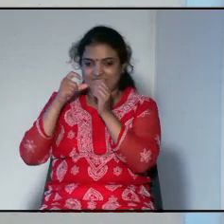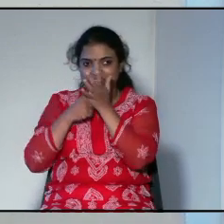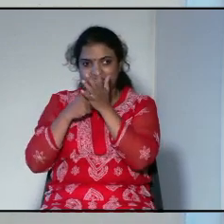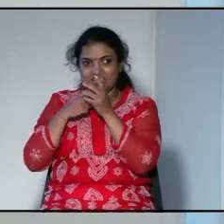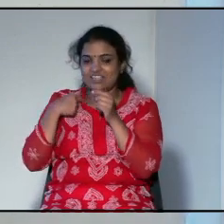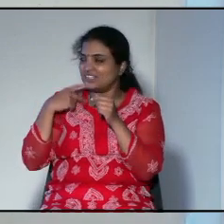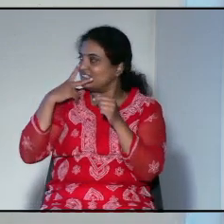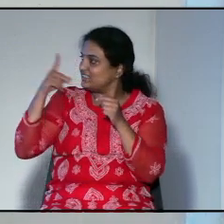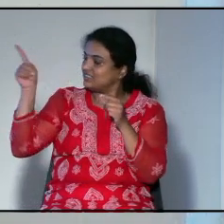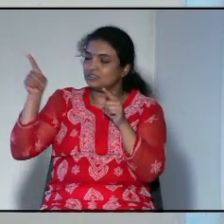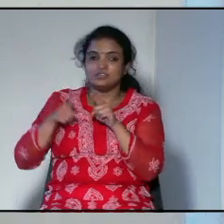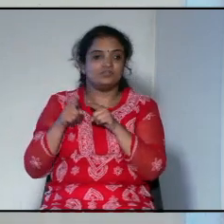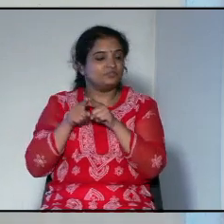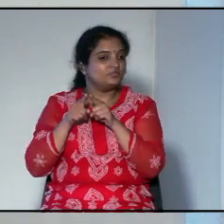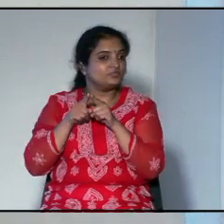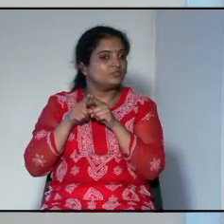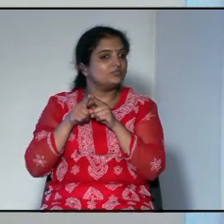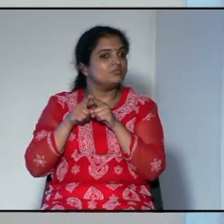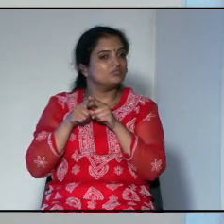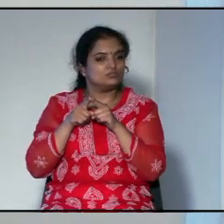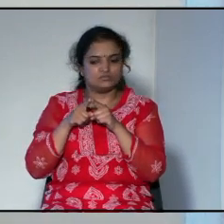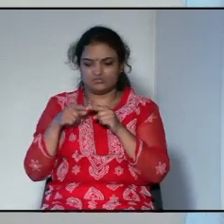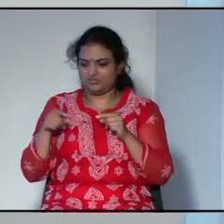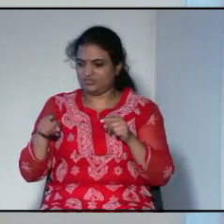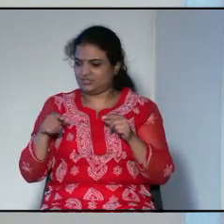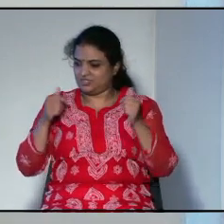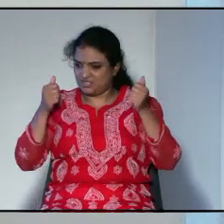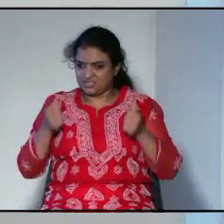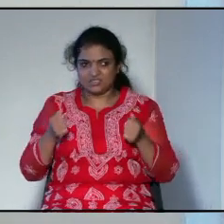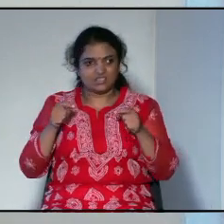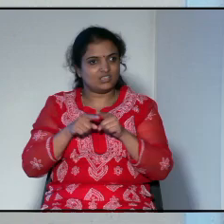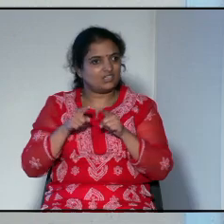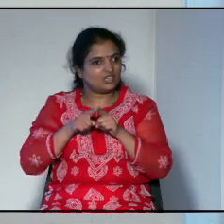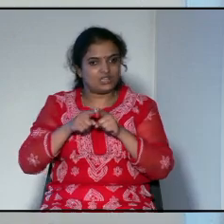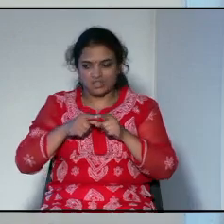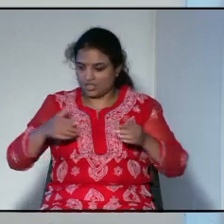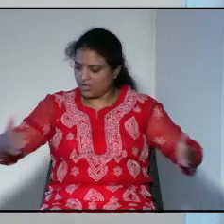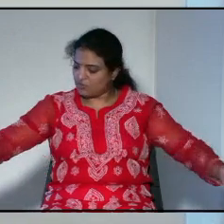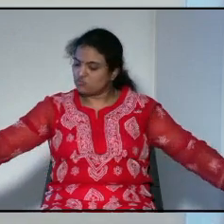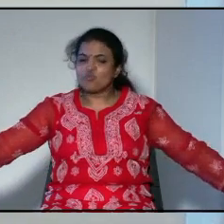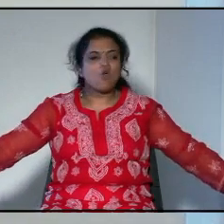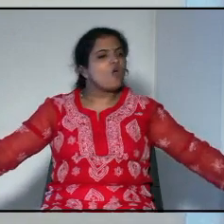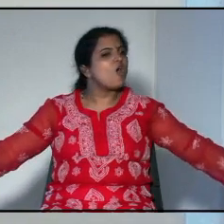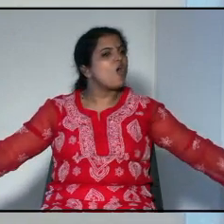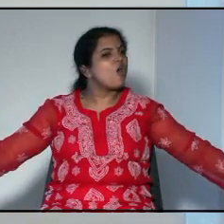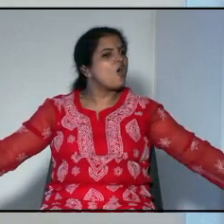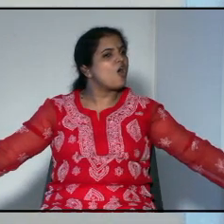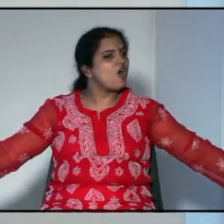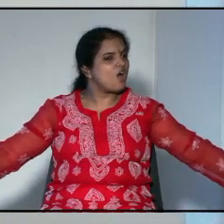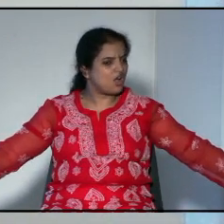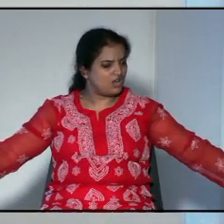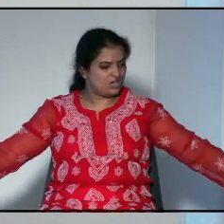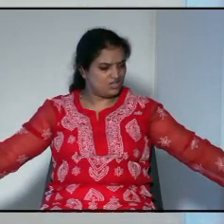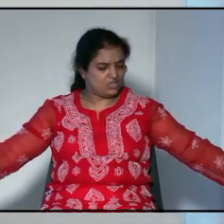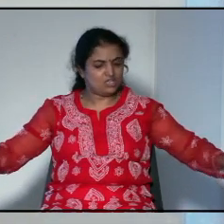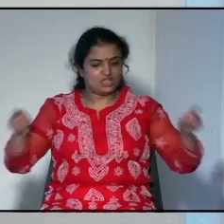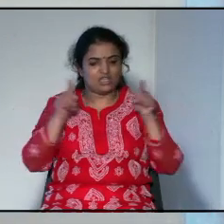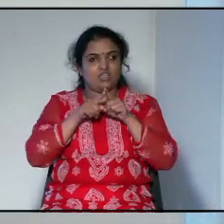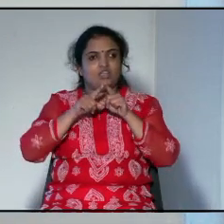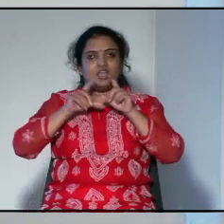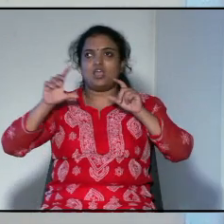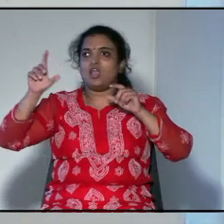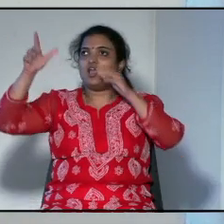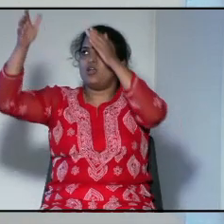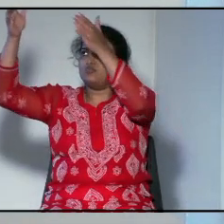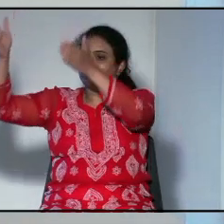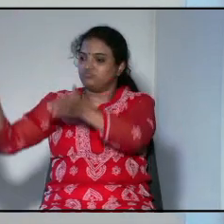little courtyard which was no bigger than the space that we are standing in. Place. And these two monumental sculptures would stand there.